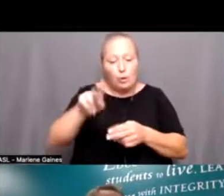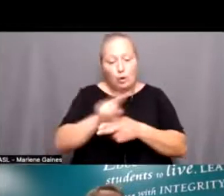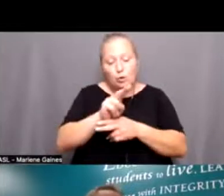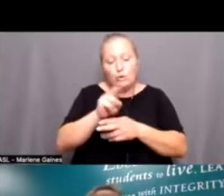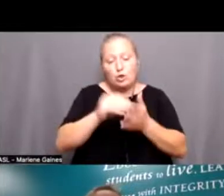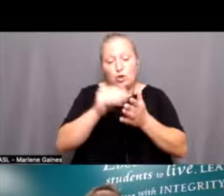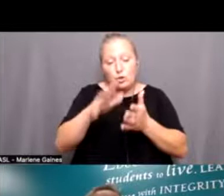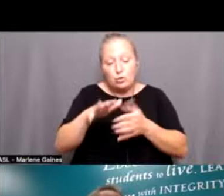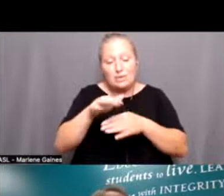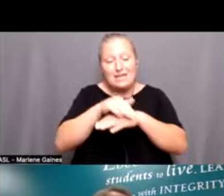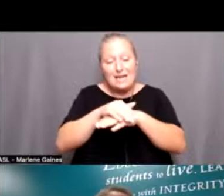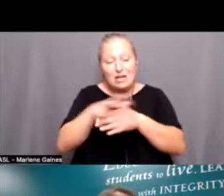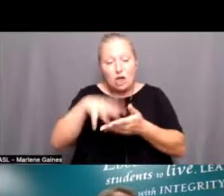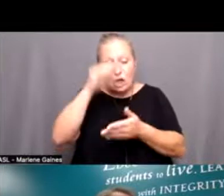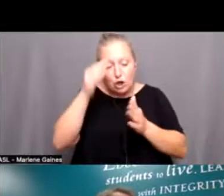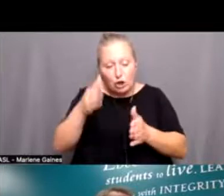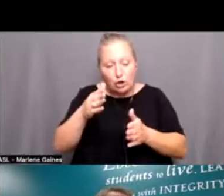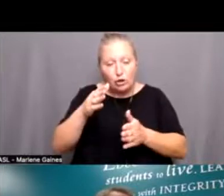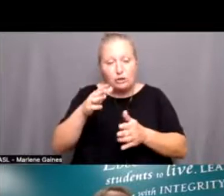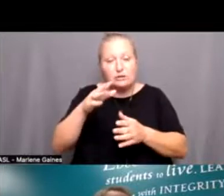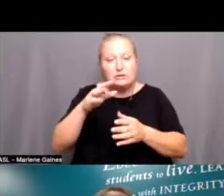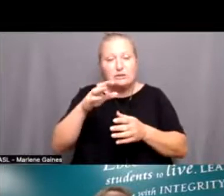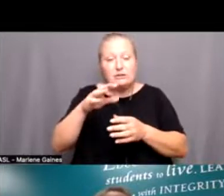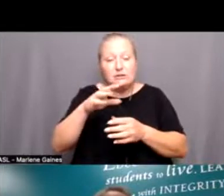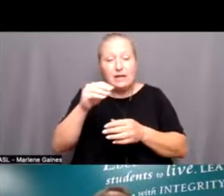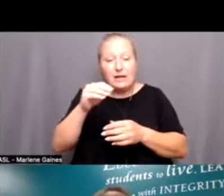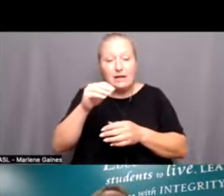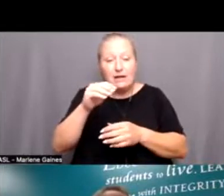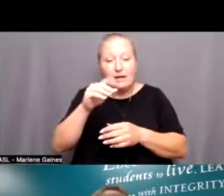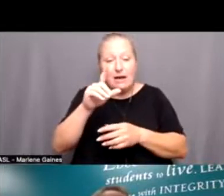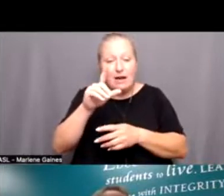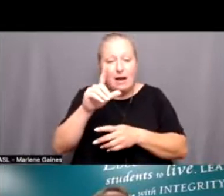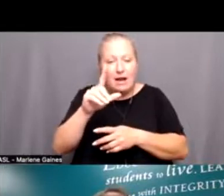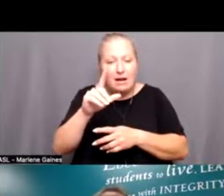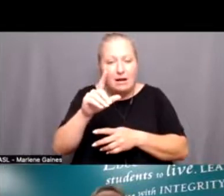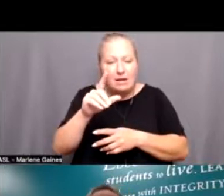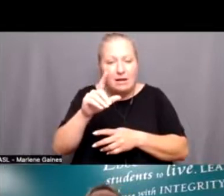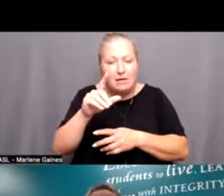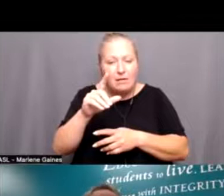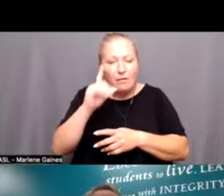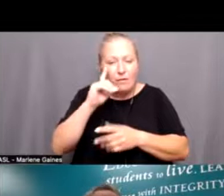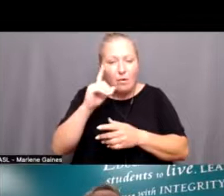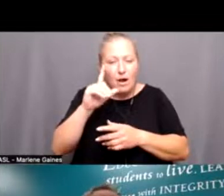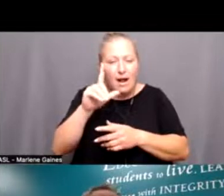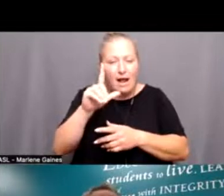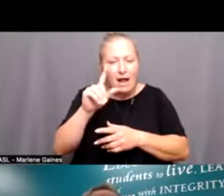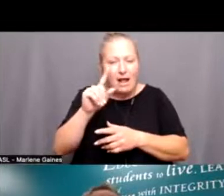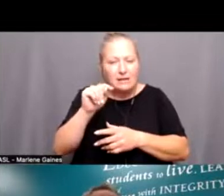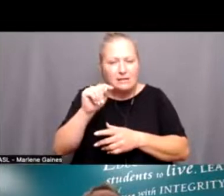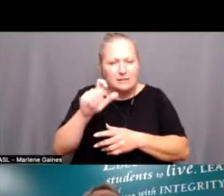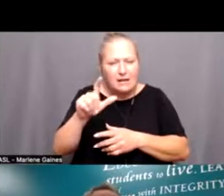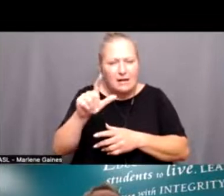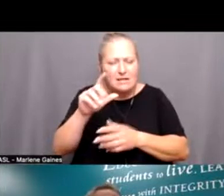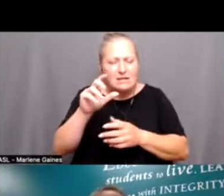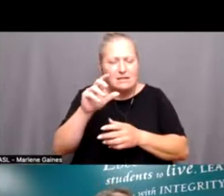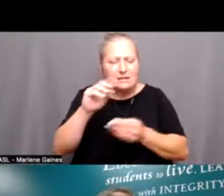learner status. We use their LTEL status for, or near, potential LTEL status for our 4th and 5th